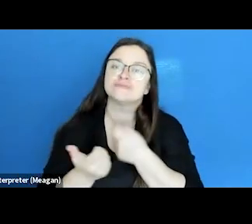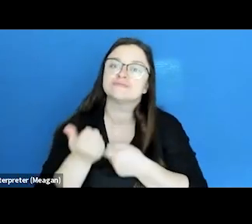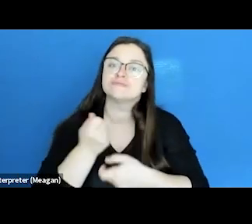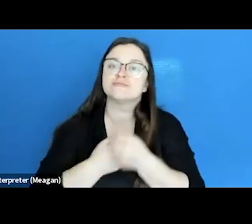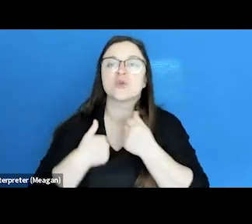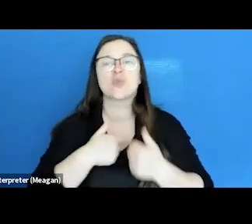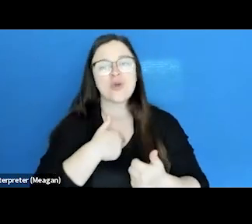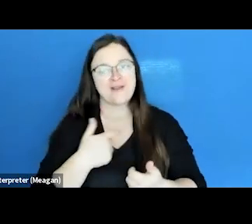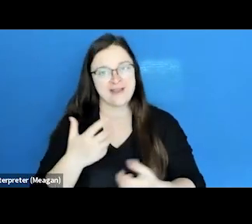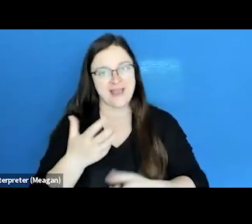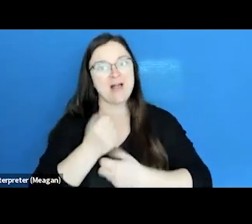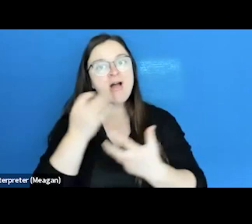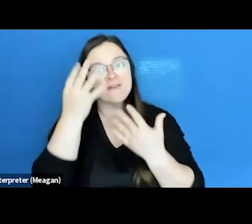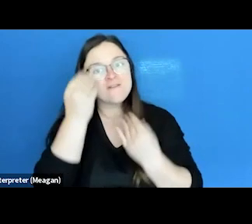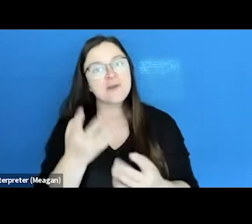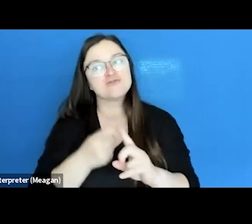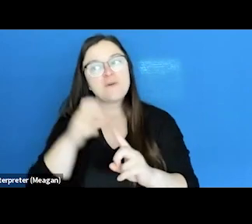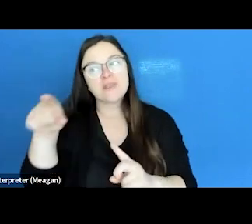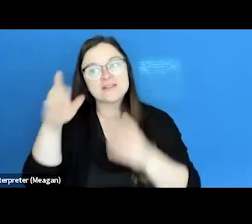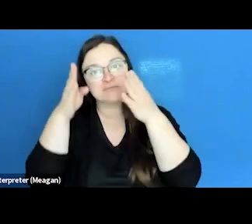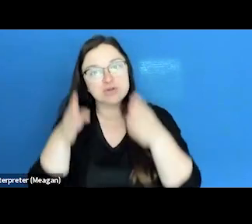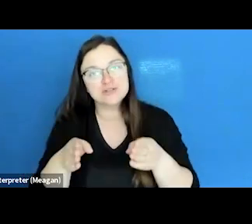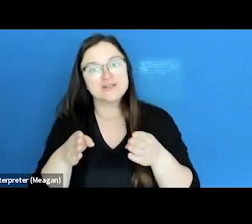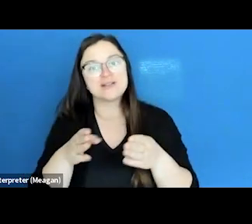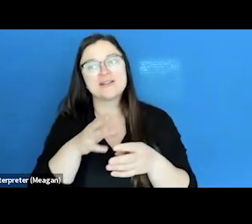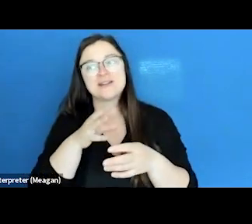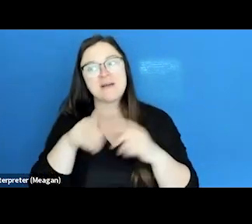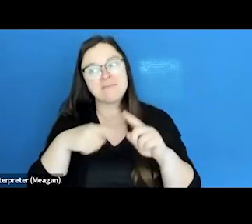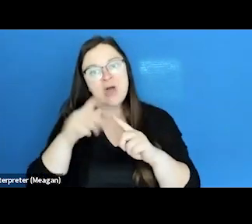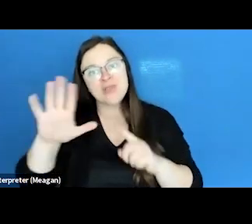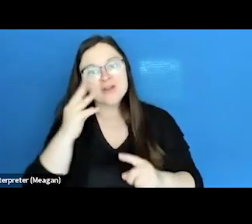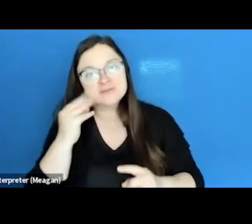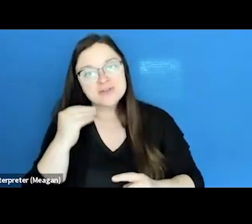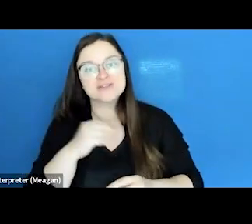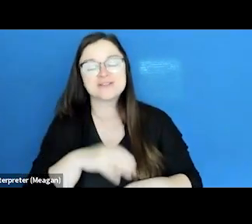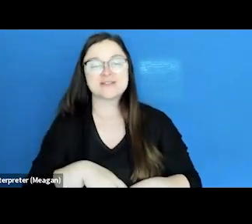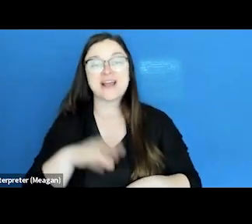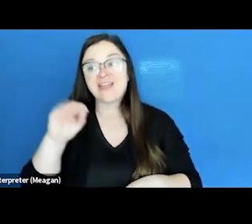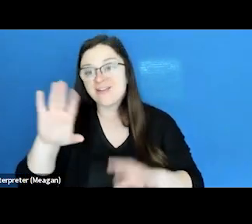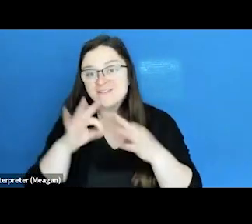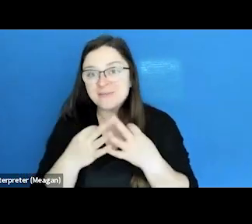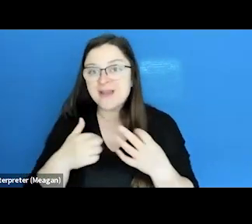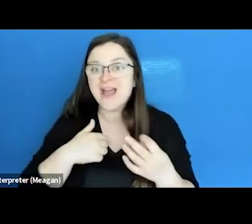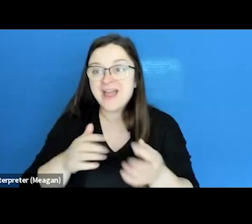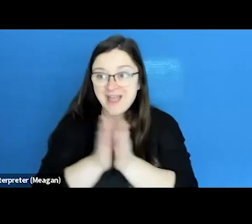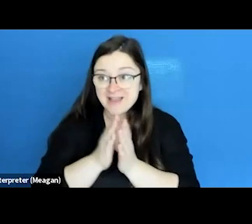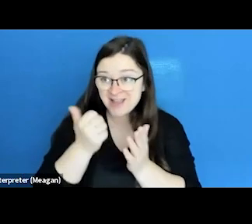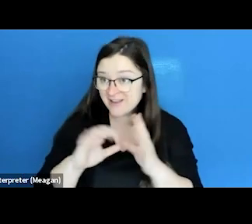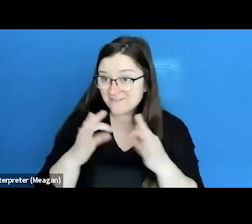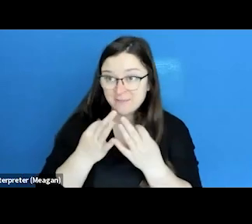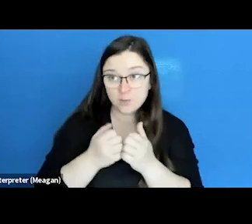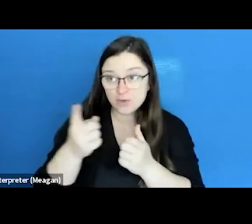person's history, their experiences, but also their family. I also ask them, do you have any family here with